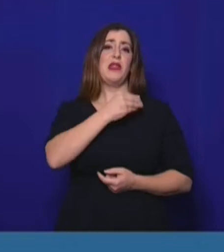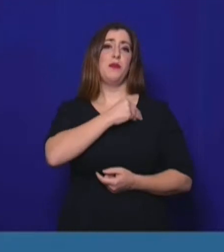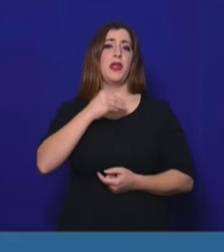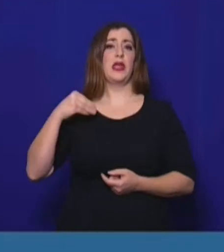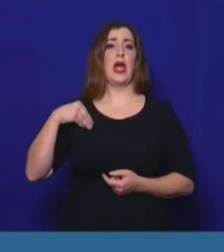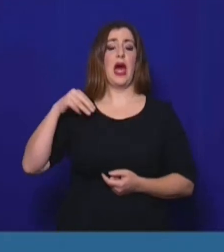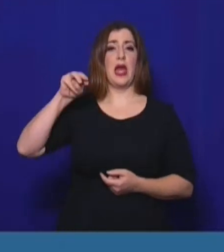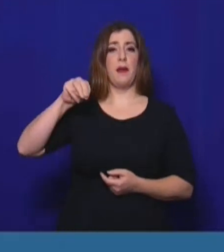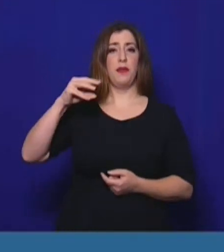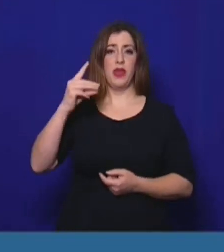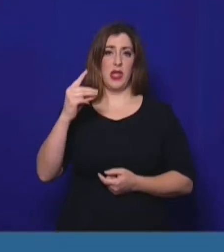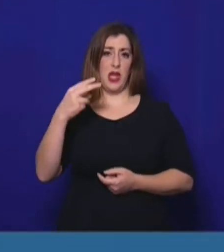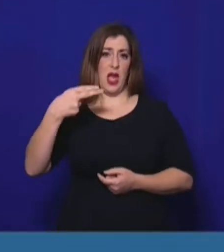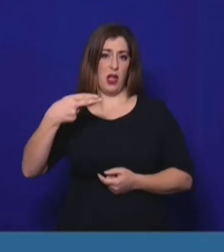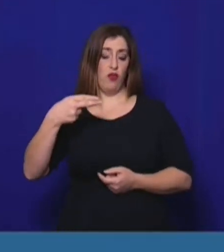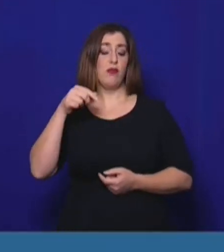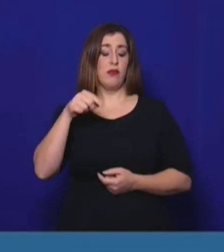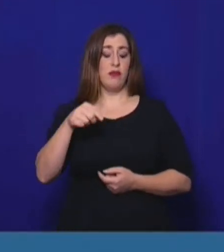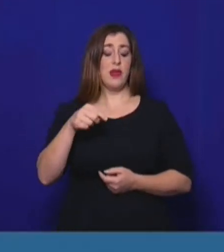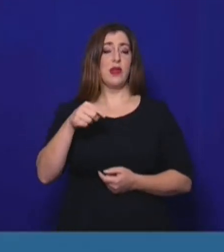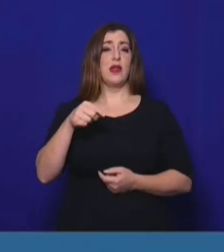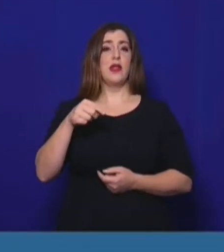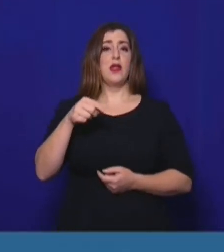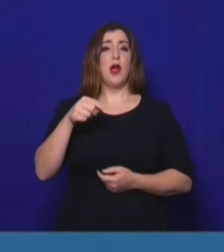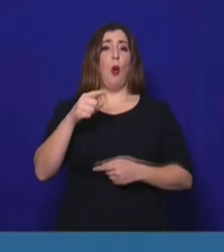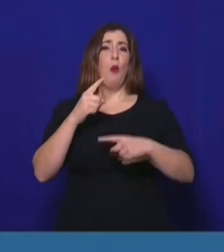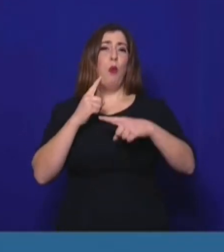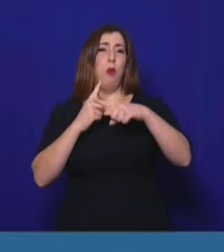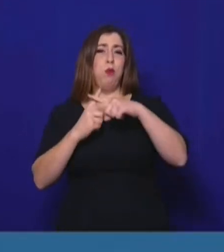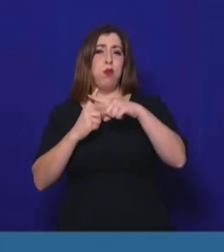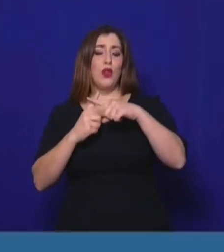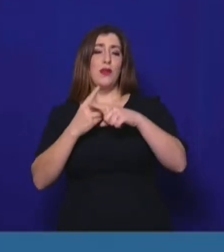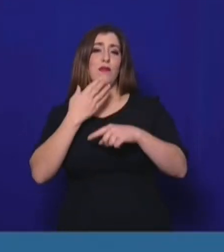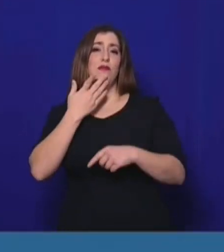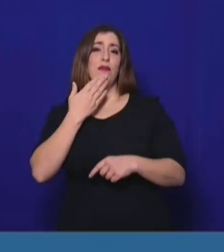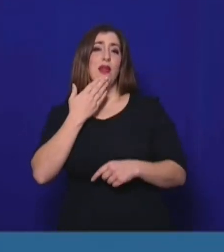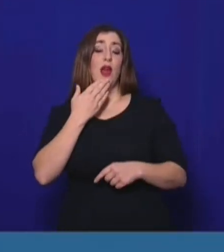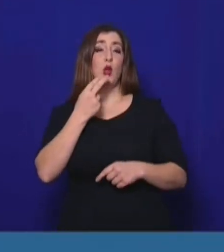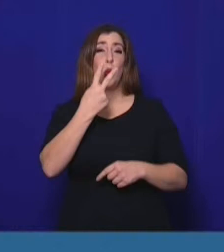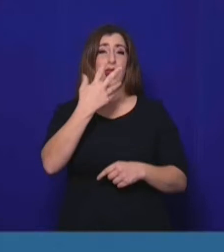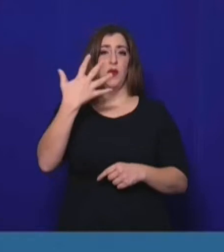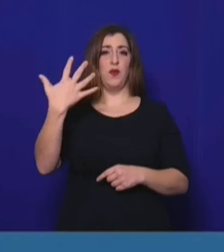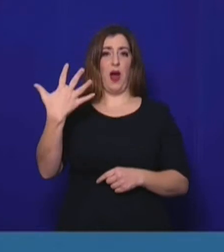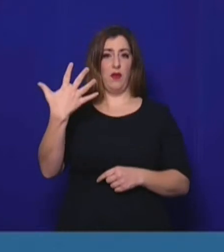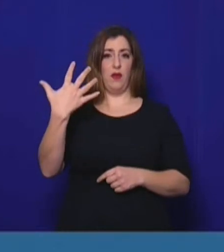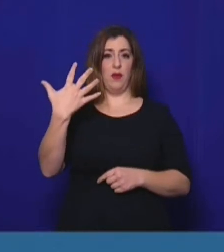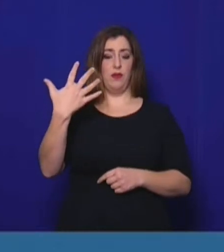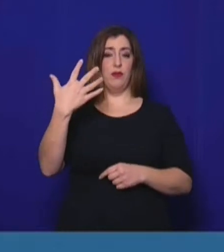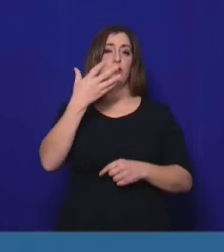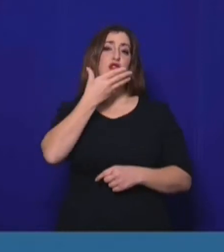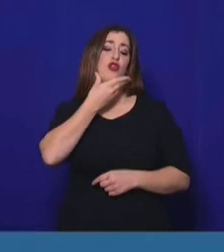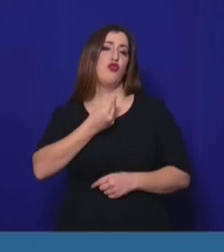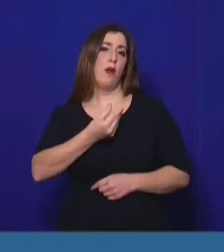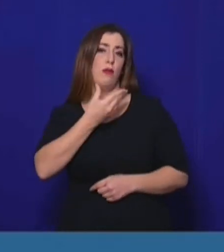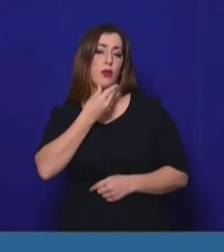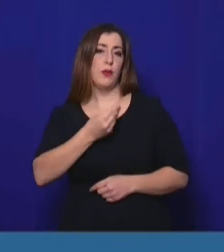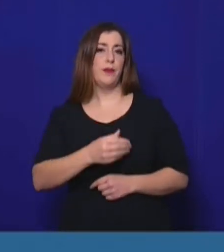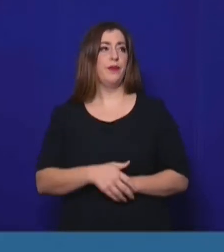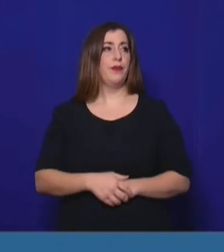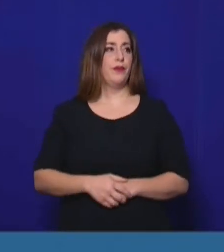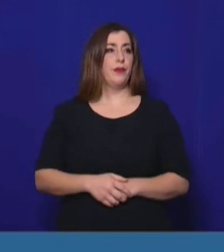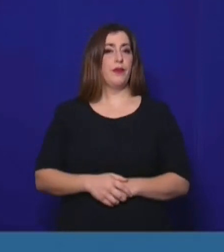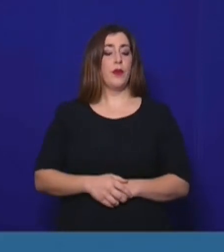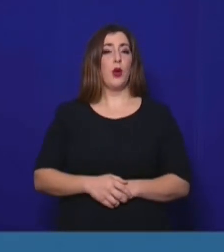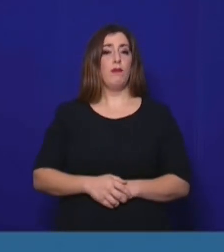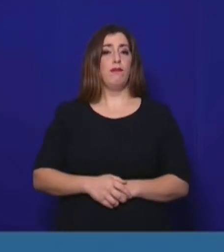din kienet pożittiva propju fil-25 ta' Diċembru. Ukoll mietet